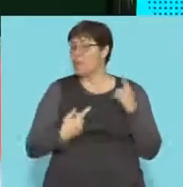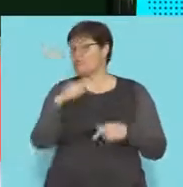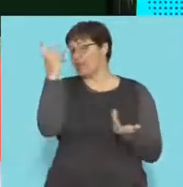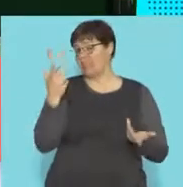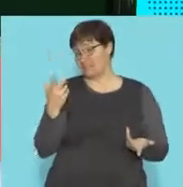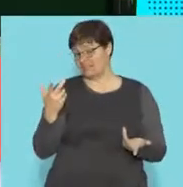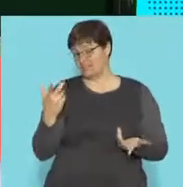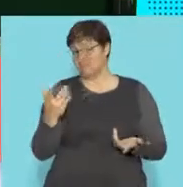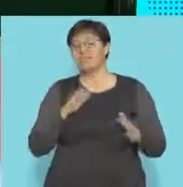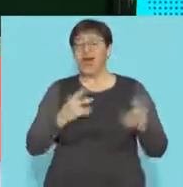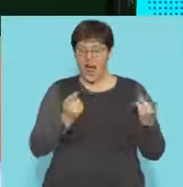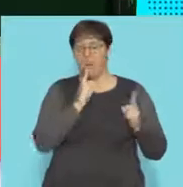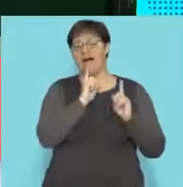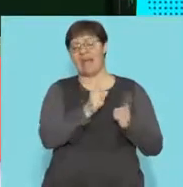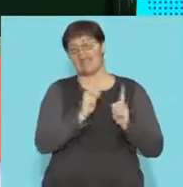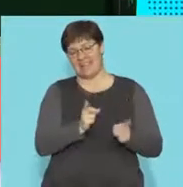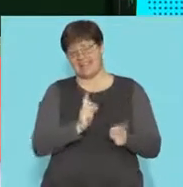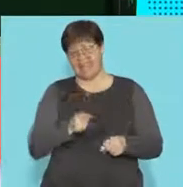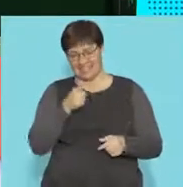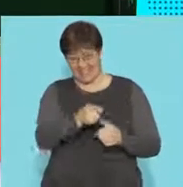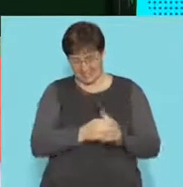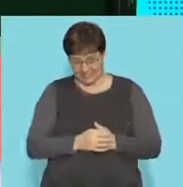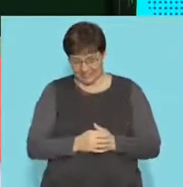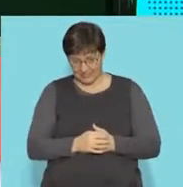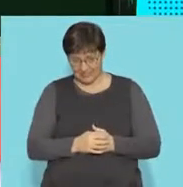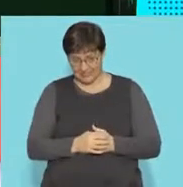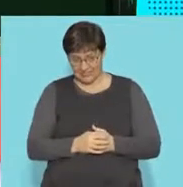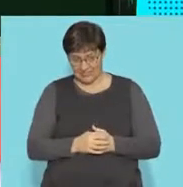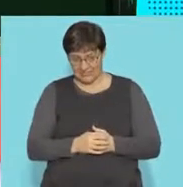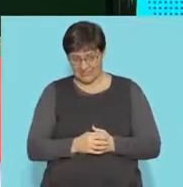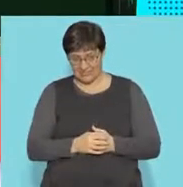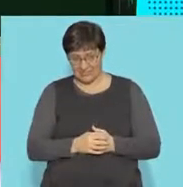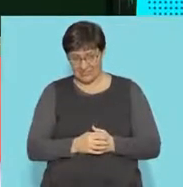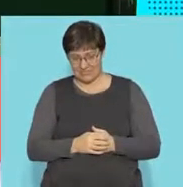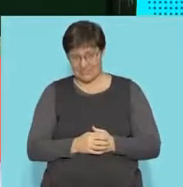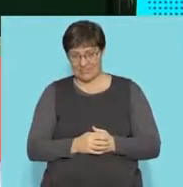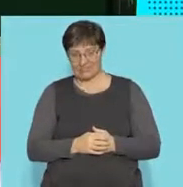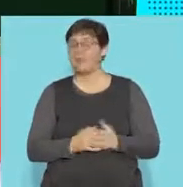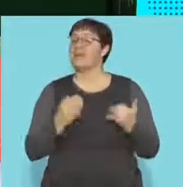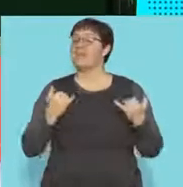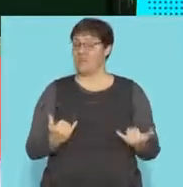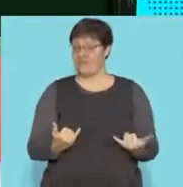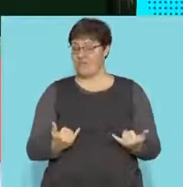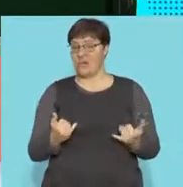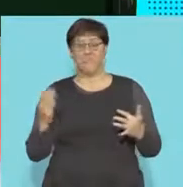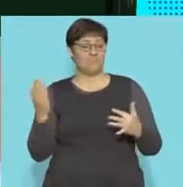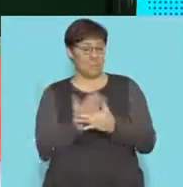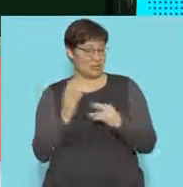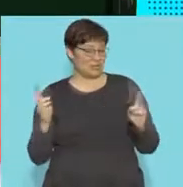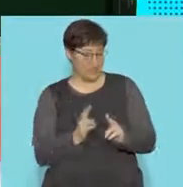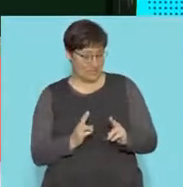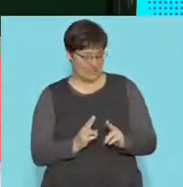how you answer a multiple choice question. We're going to now take a